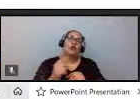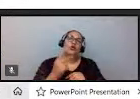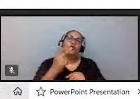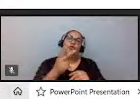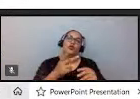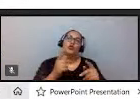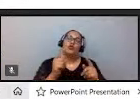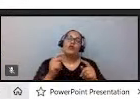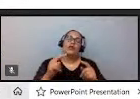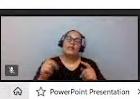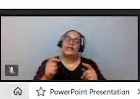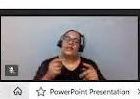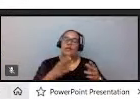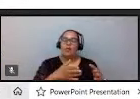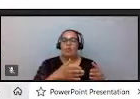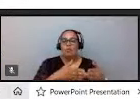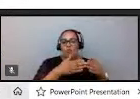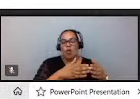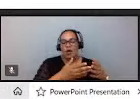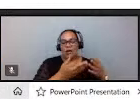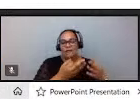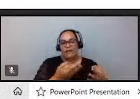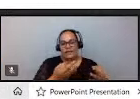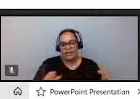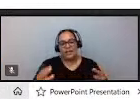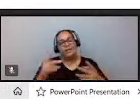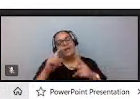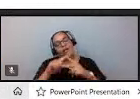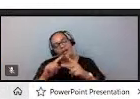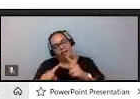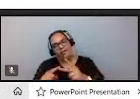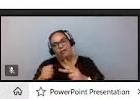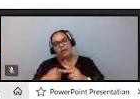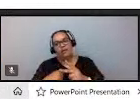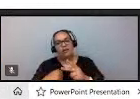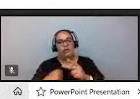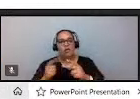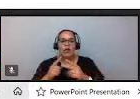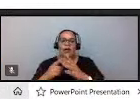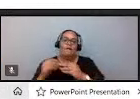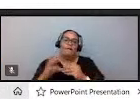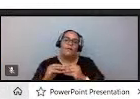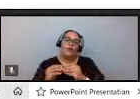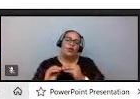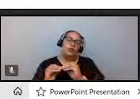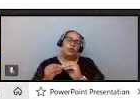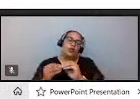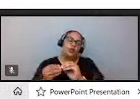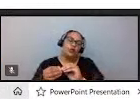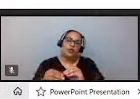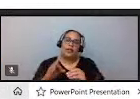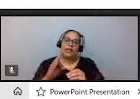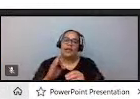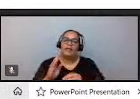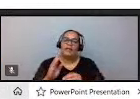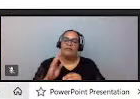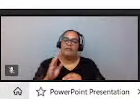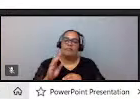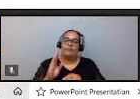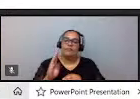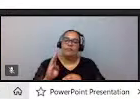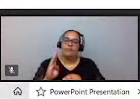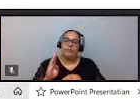transnet Port Terminal facilities and then our fruit produce terminal or fpt as it's referred